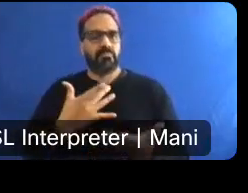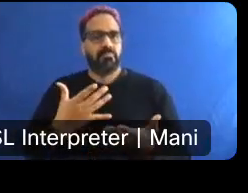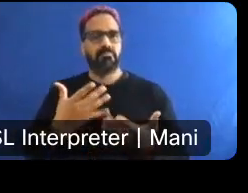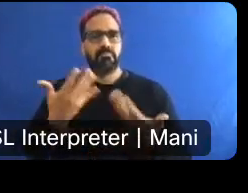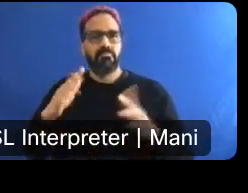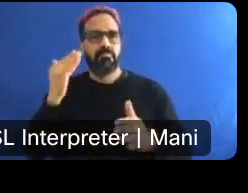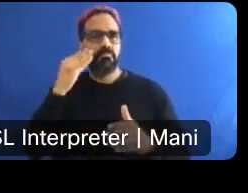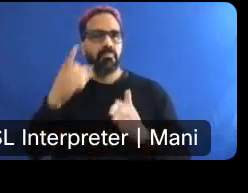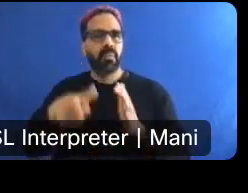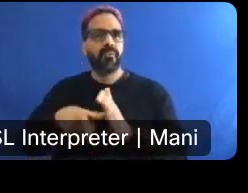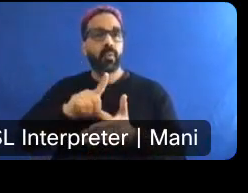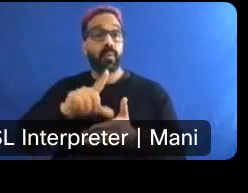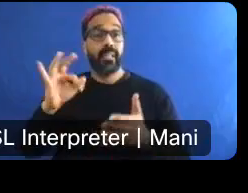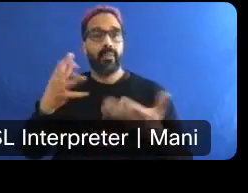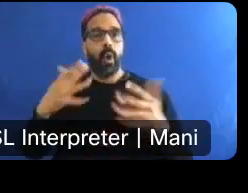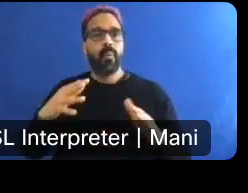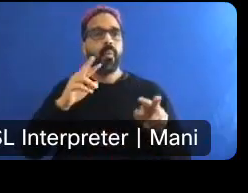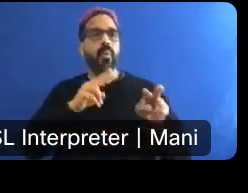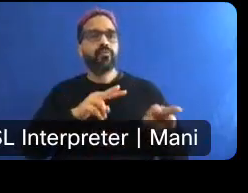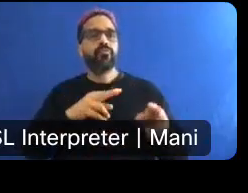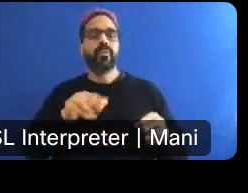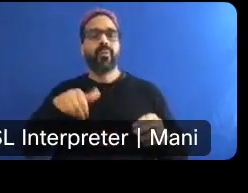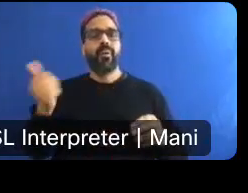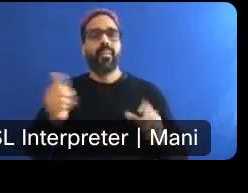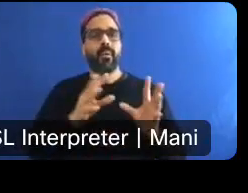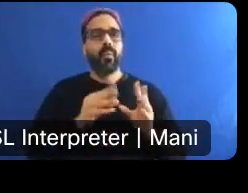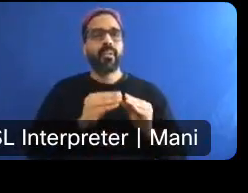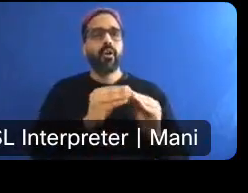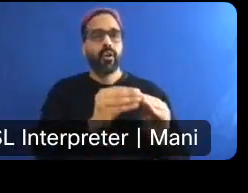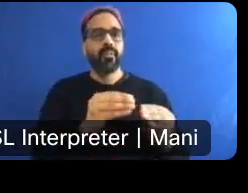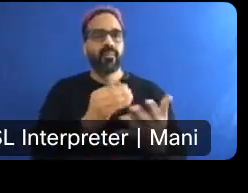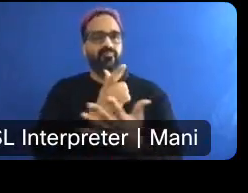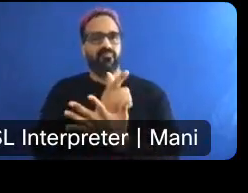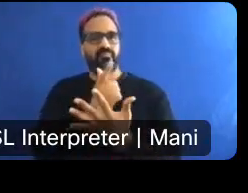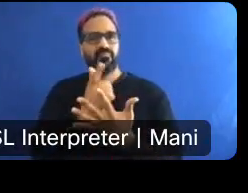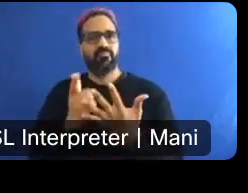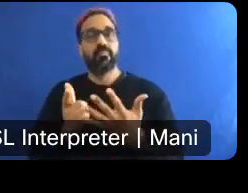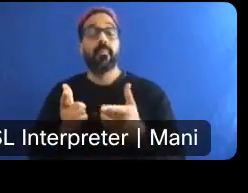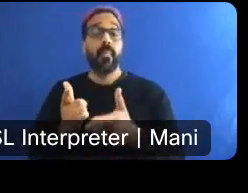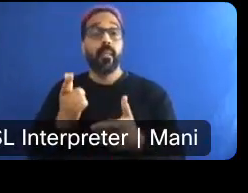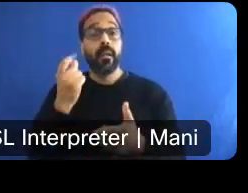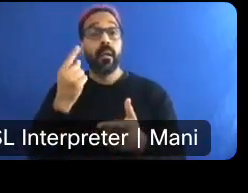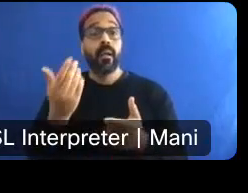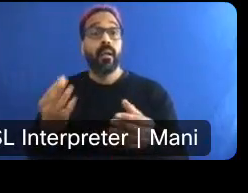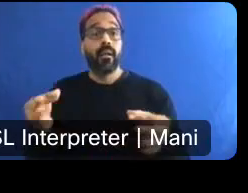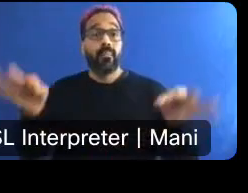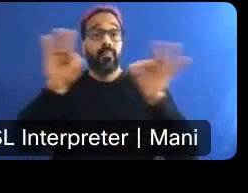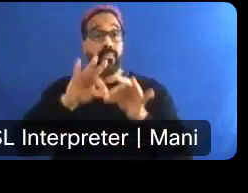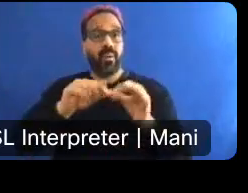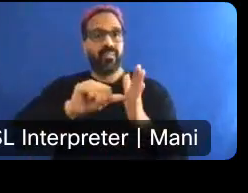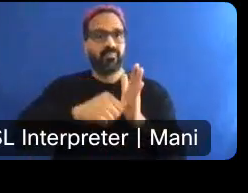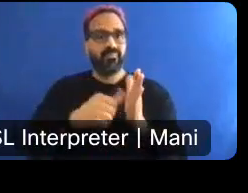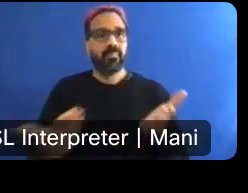previous webinars for this series, but it is important to review again so that we can see the direct link